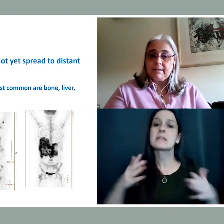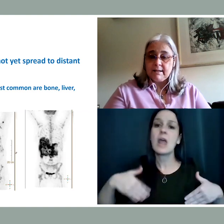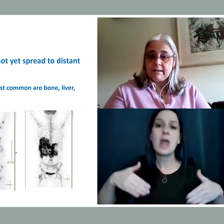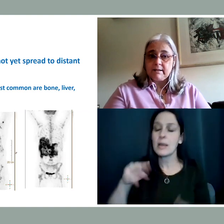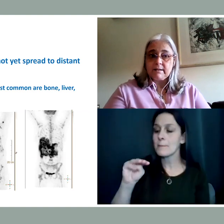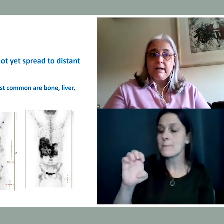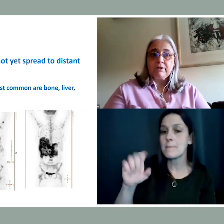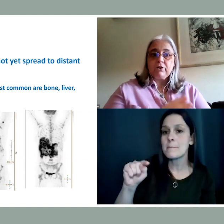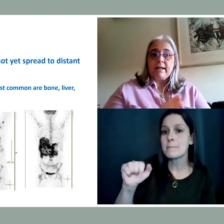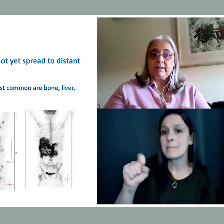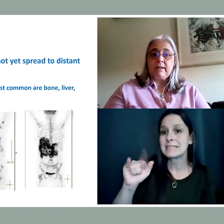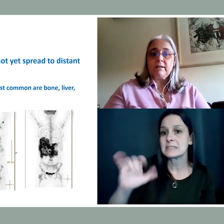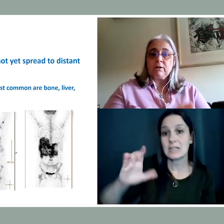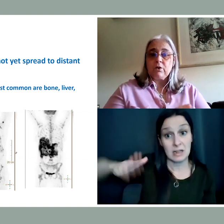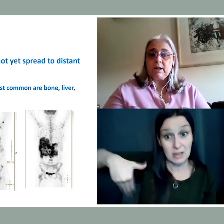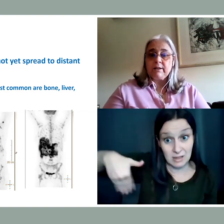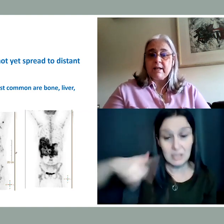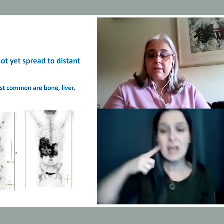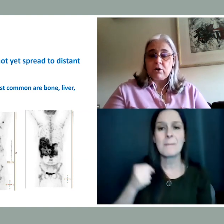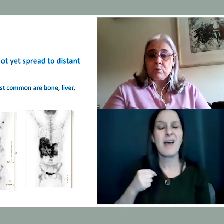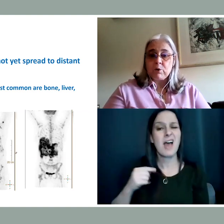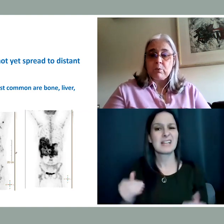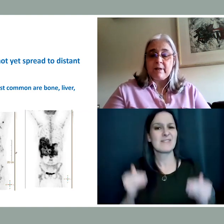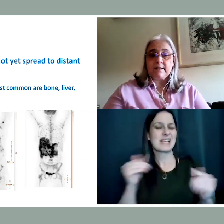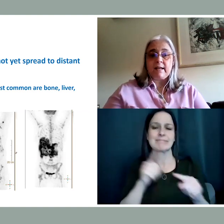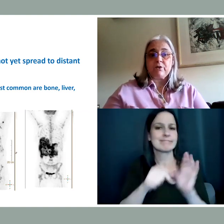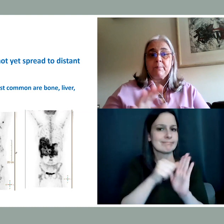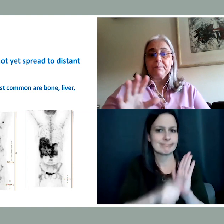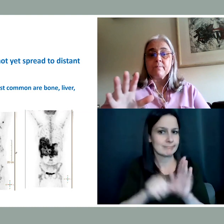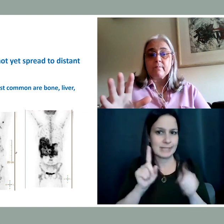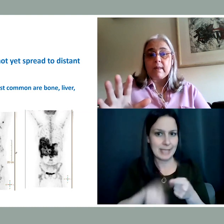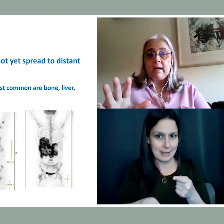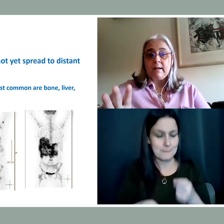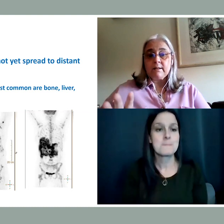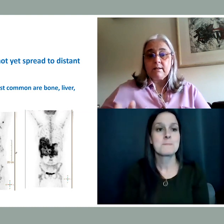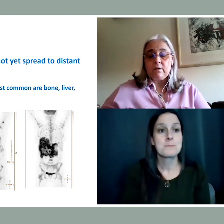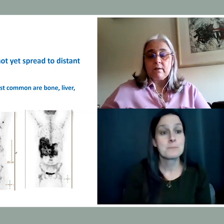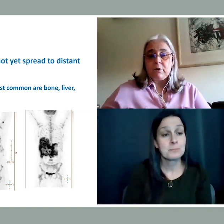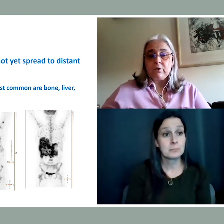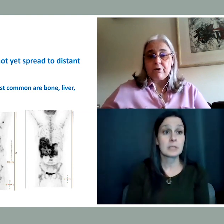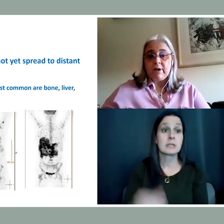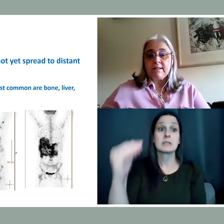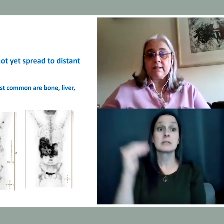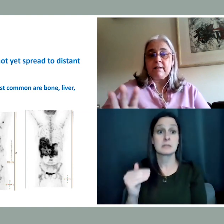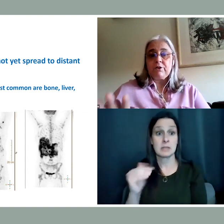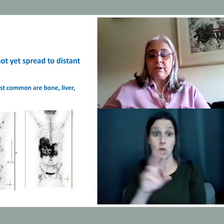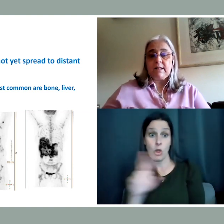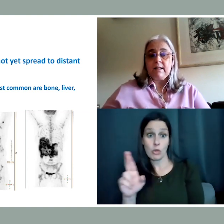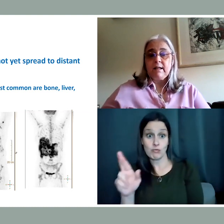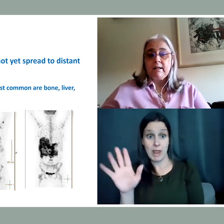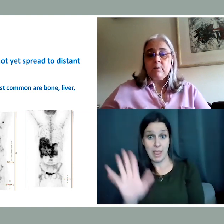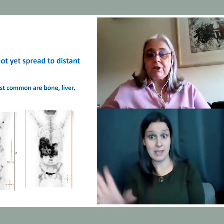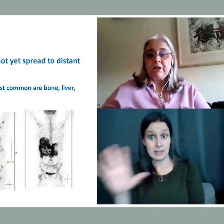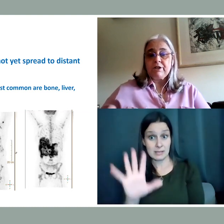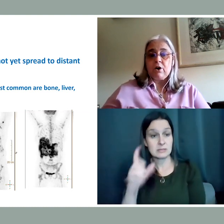metastases at a distance. So that is locally advanced inoperable breast cancer. And on the right side, you